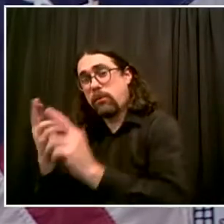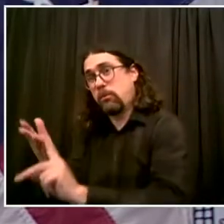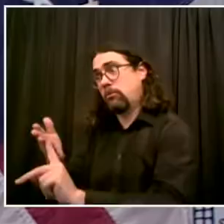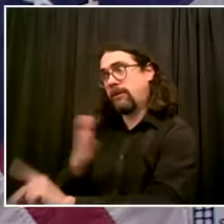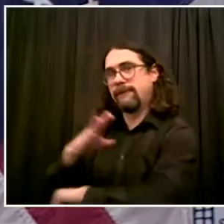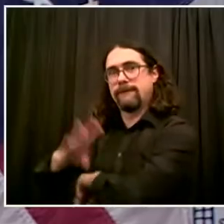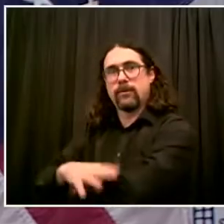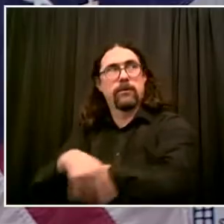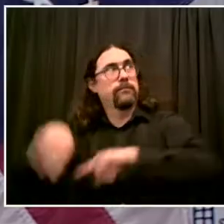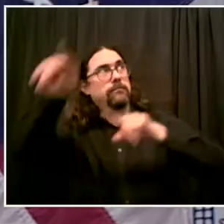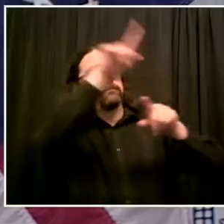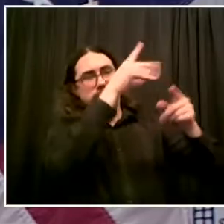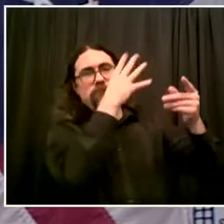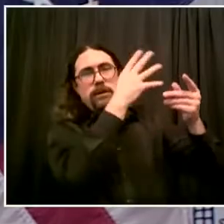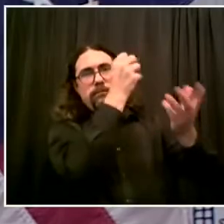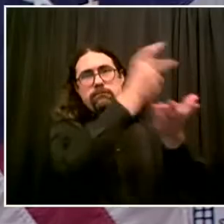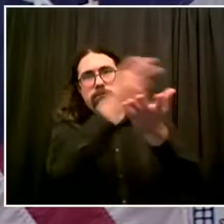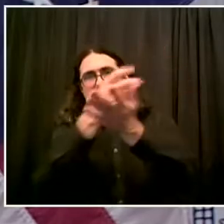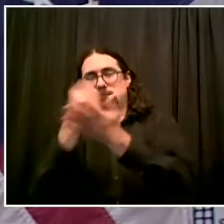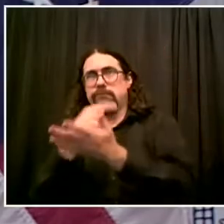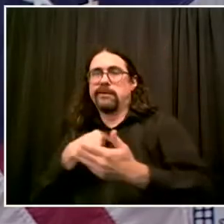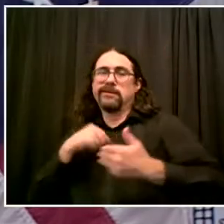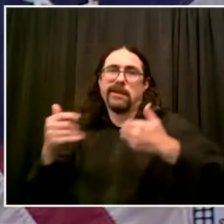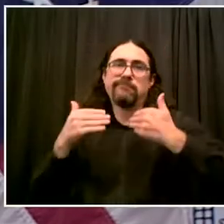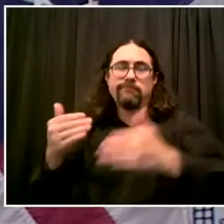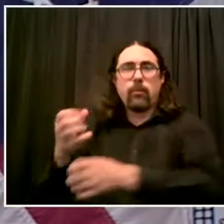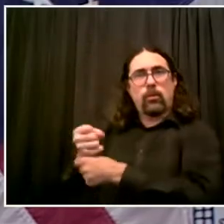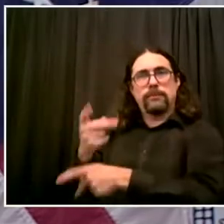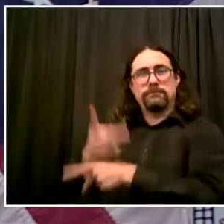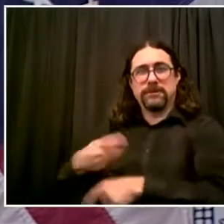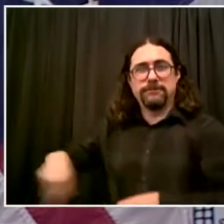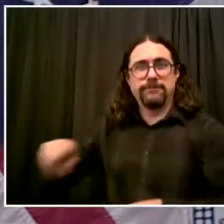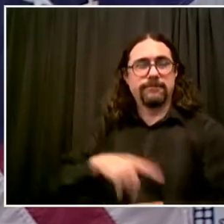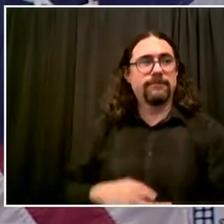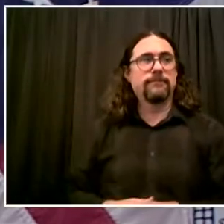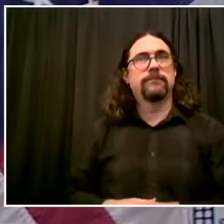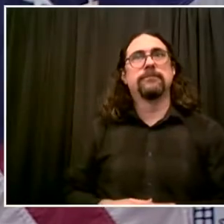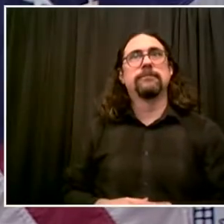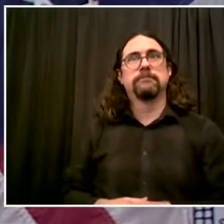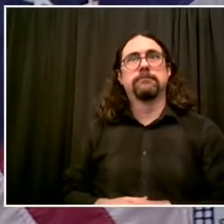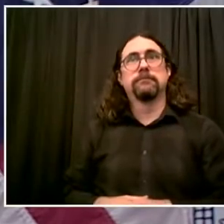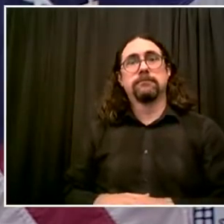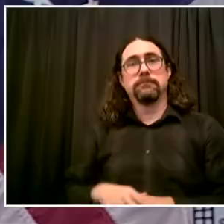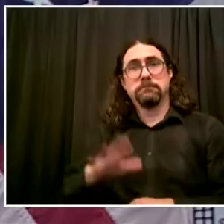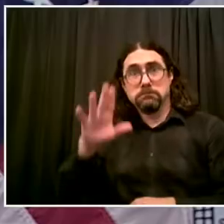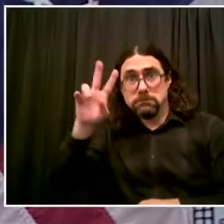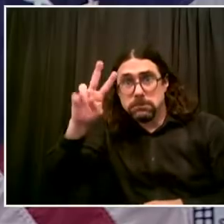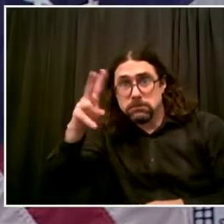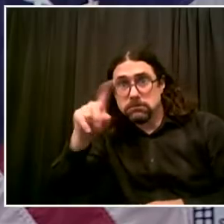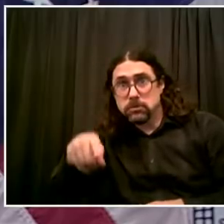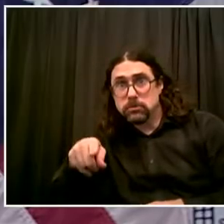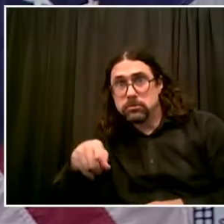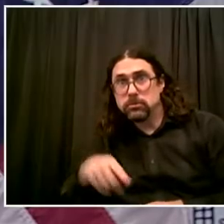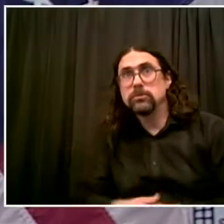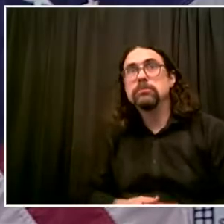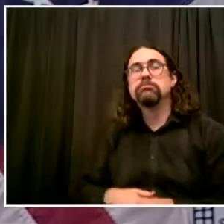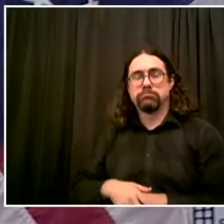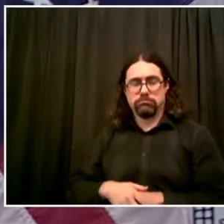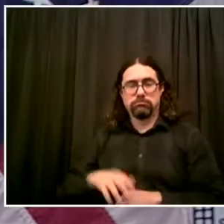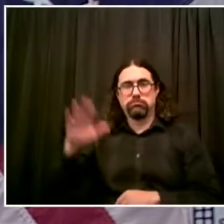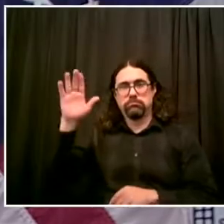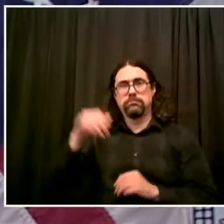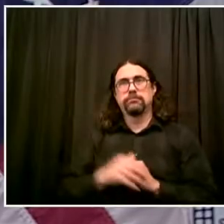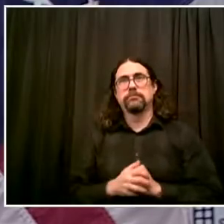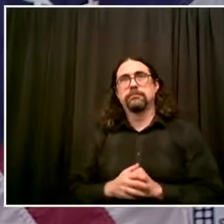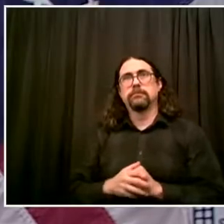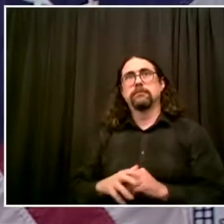follow? I did. I was wondering, we're now in late June. Do you have a